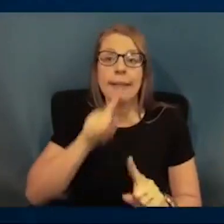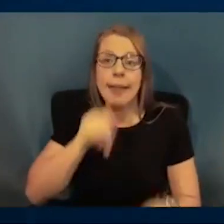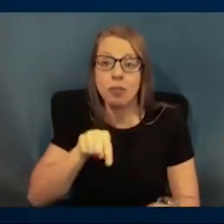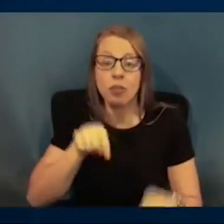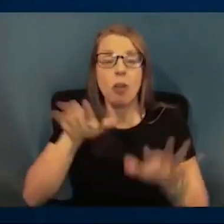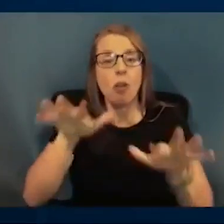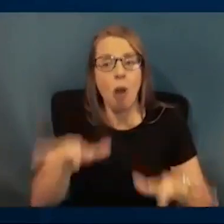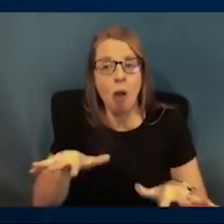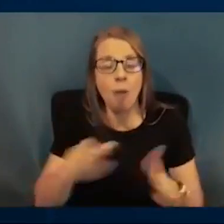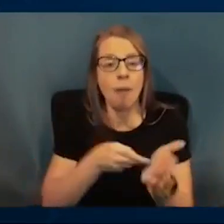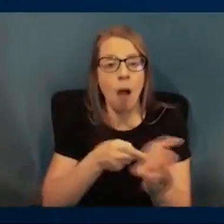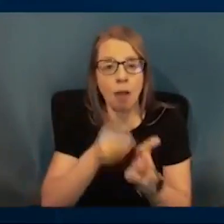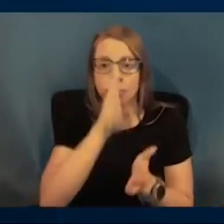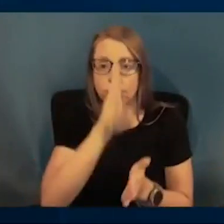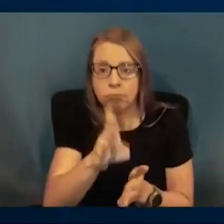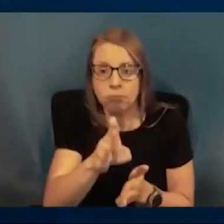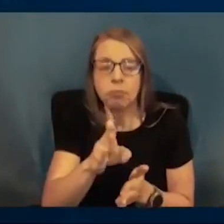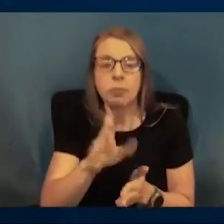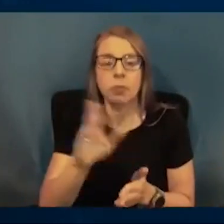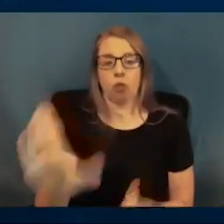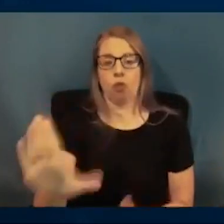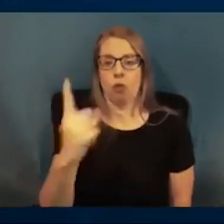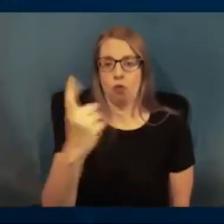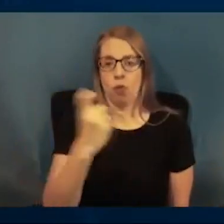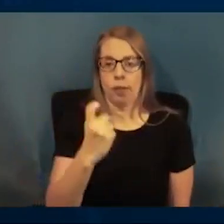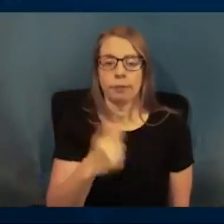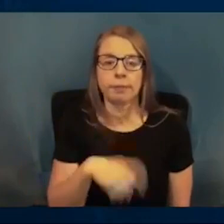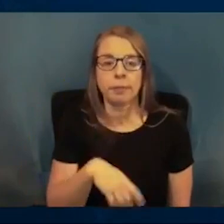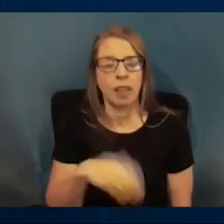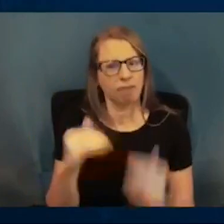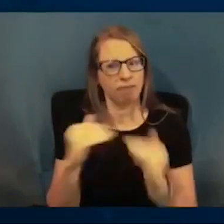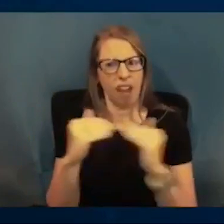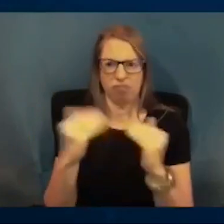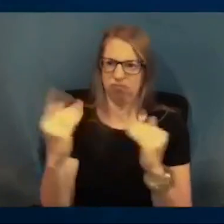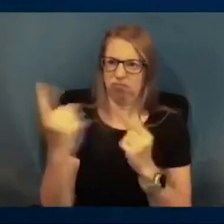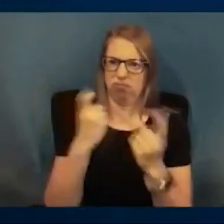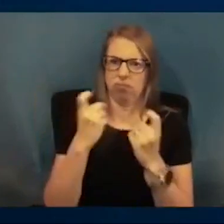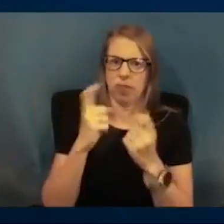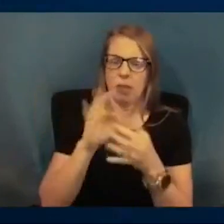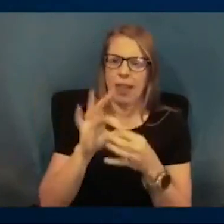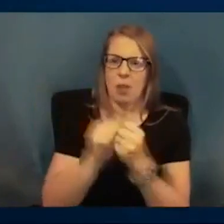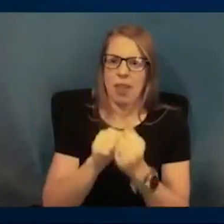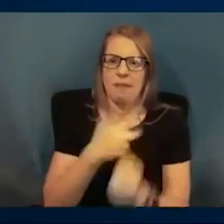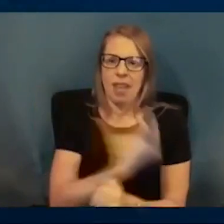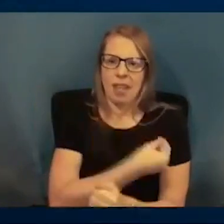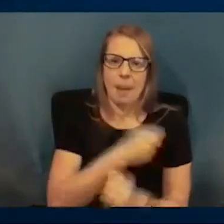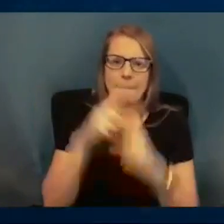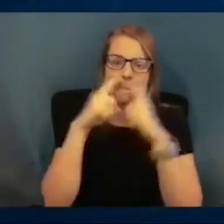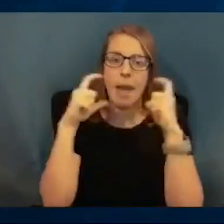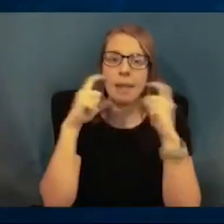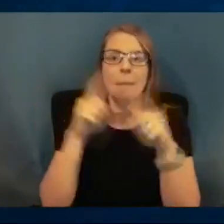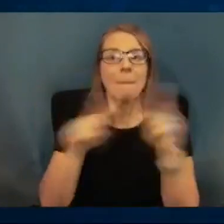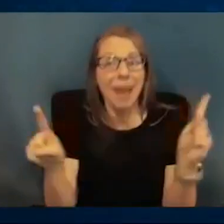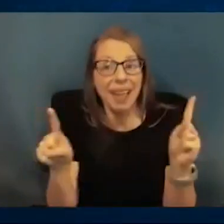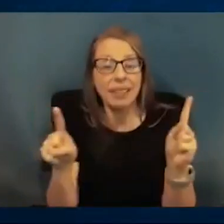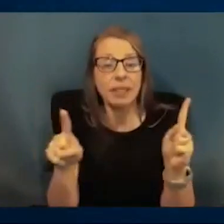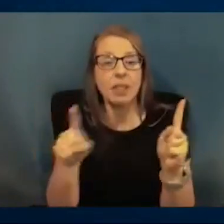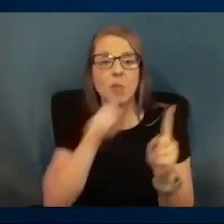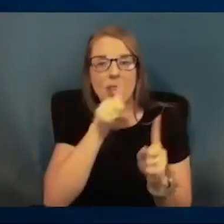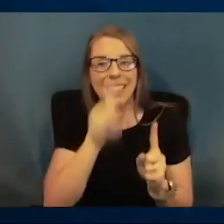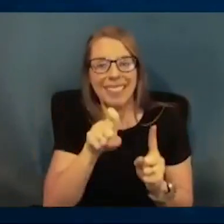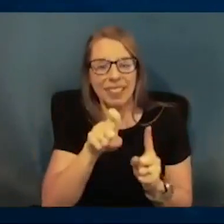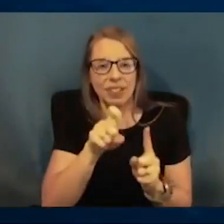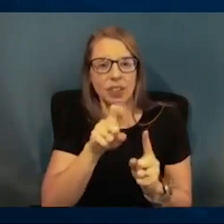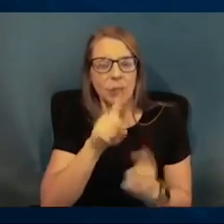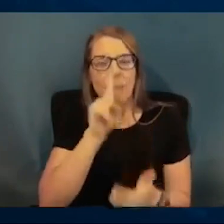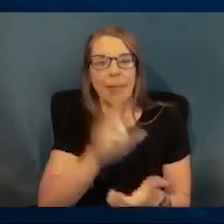and straightforward way. And that's what we need to do. And it's fair to ask questions about vaccinations and masks, but then you have to believe the answers from science. And then